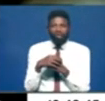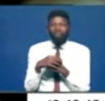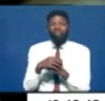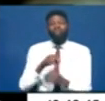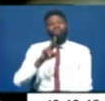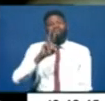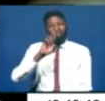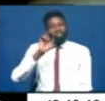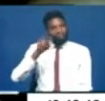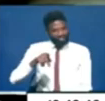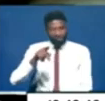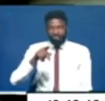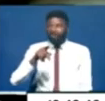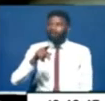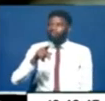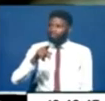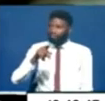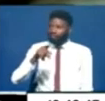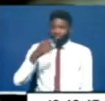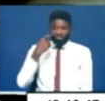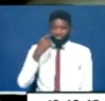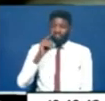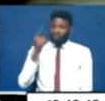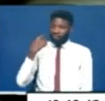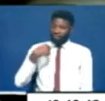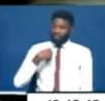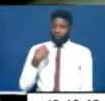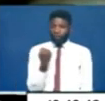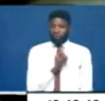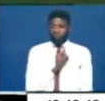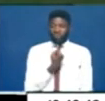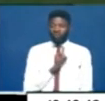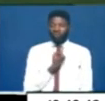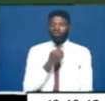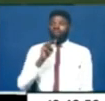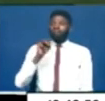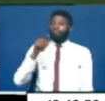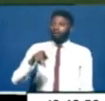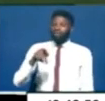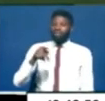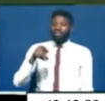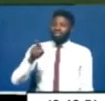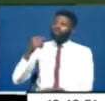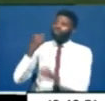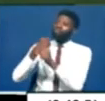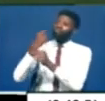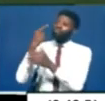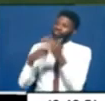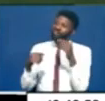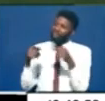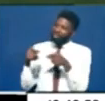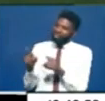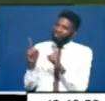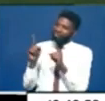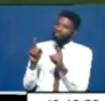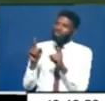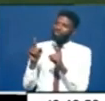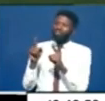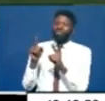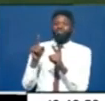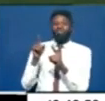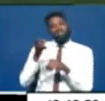URP, okay? So first of all, I was only a member of parliament. So what they did from the beginning is that they actually shunned me and said that